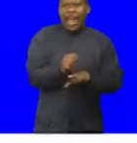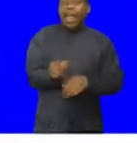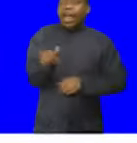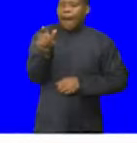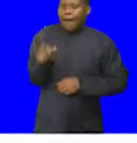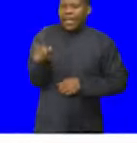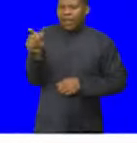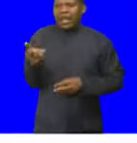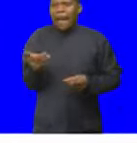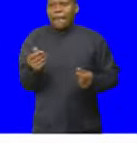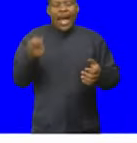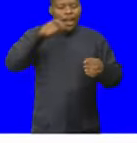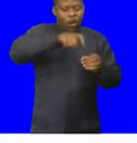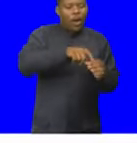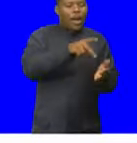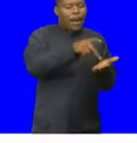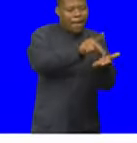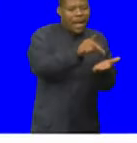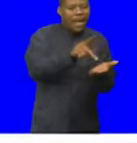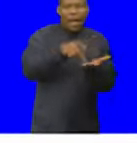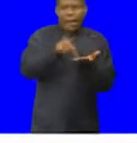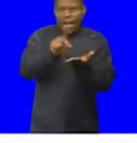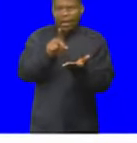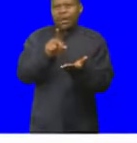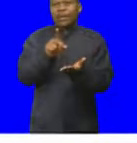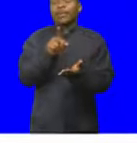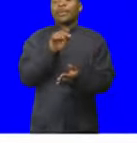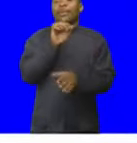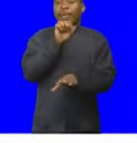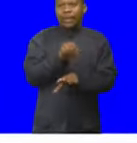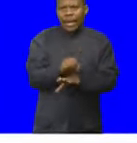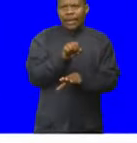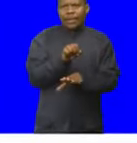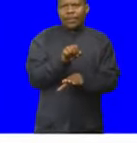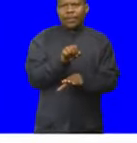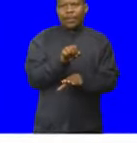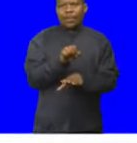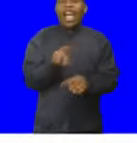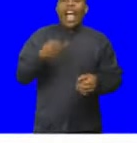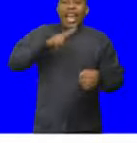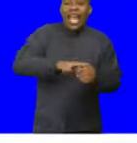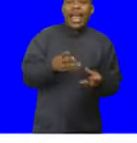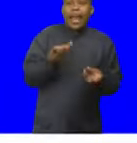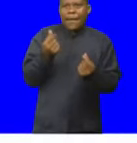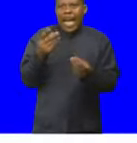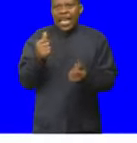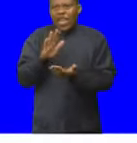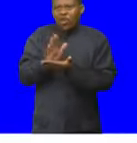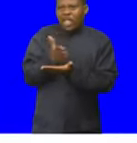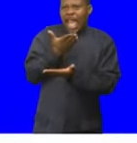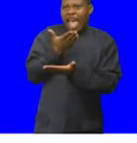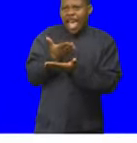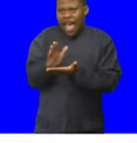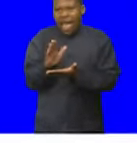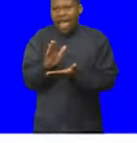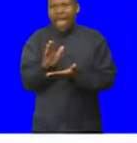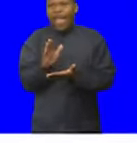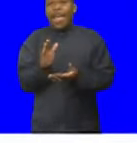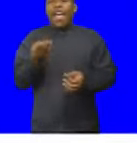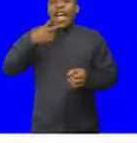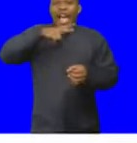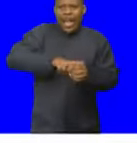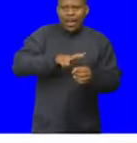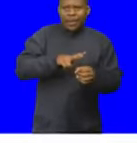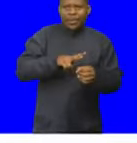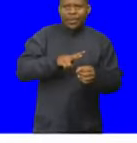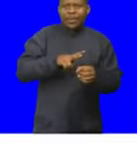imali yokujoyina nemali yokungena enhlanganweni, imali yemashezi lokuyimali yebunikadi nemali yokuqala